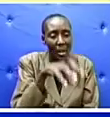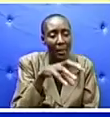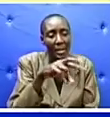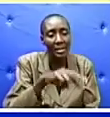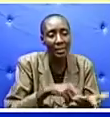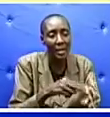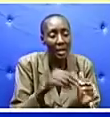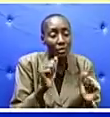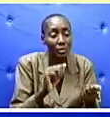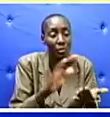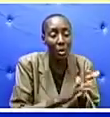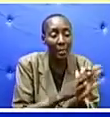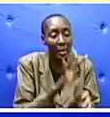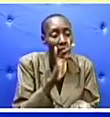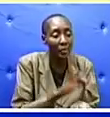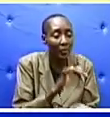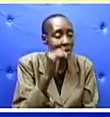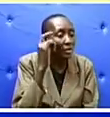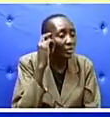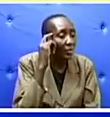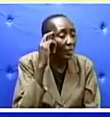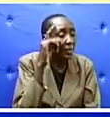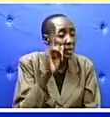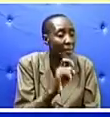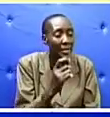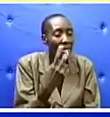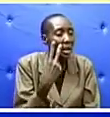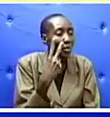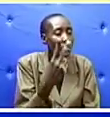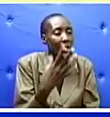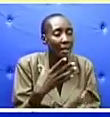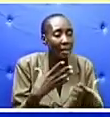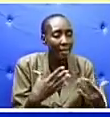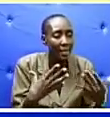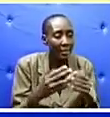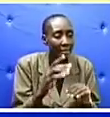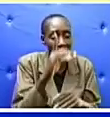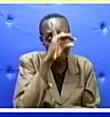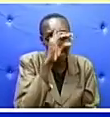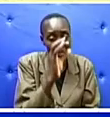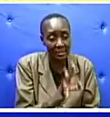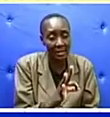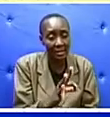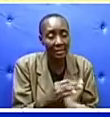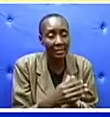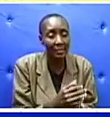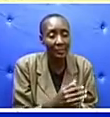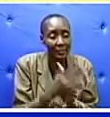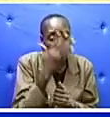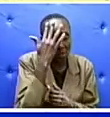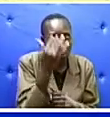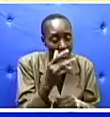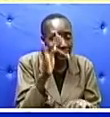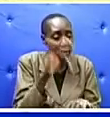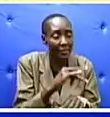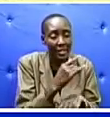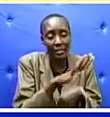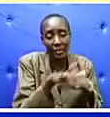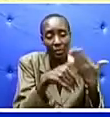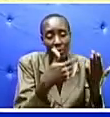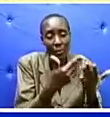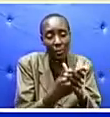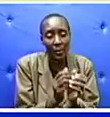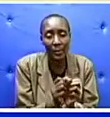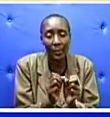infected. True. Yeah, so I think they just need to look at things seriously mm-hmm. before they just make any decisions because it's affecting everyone, yeah.